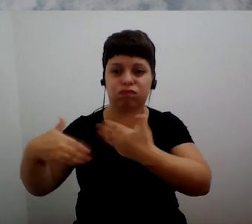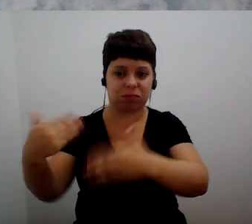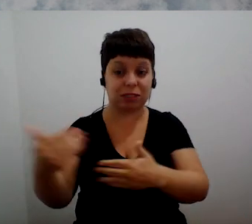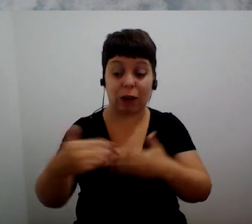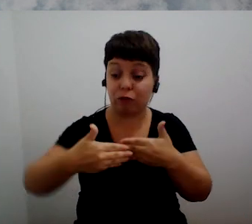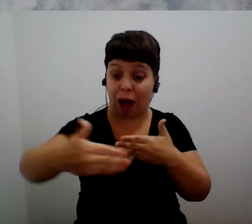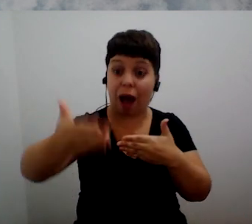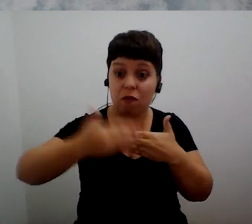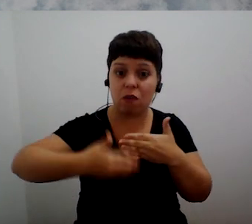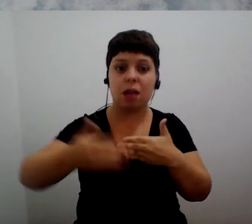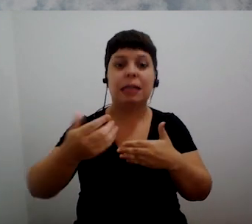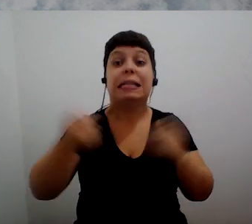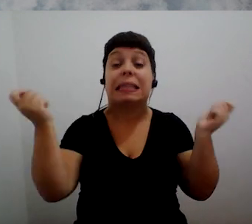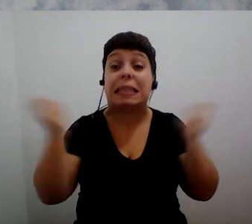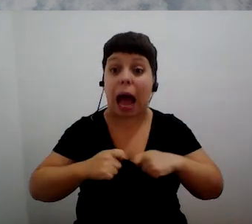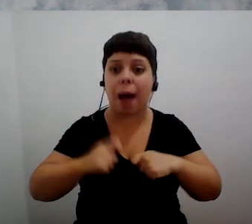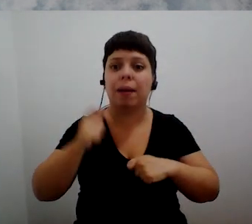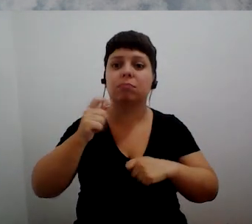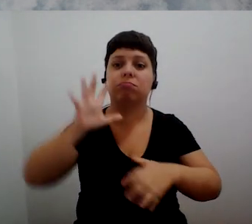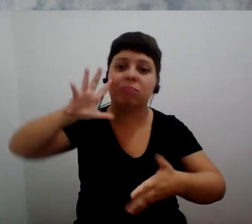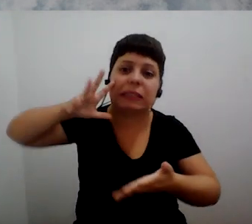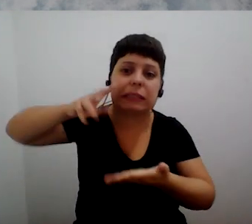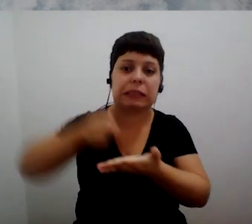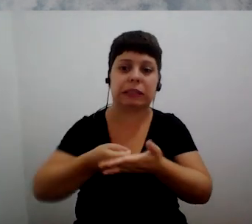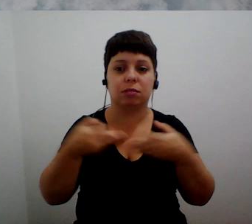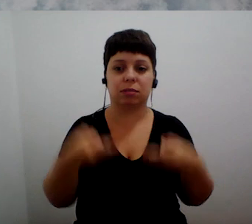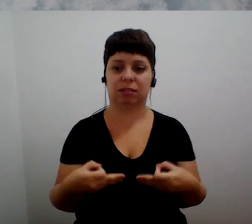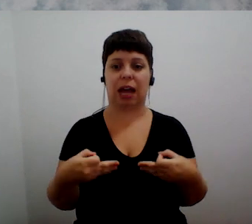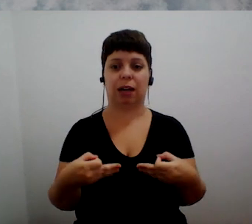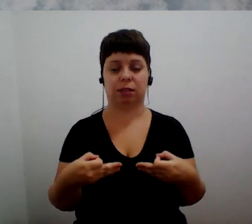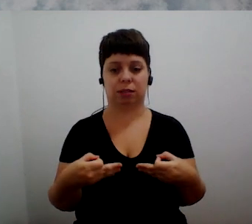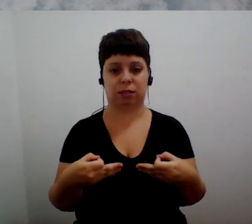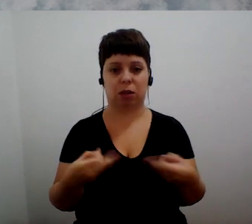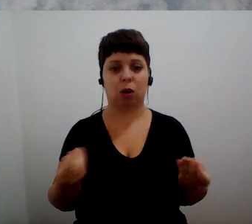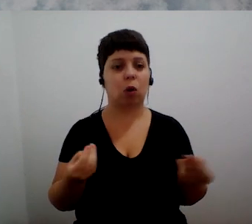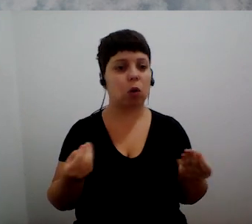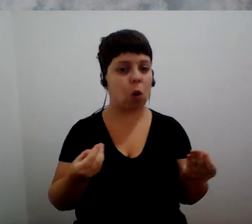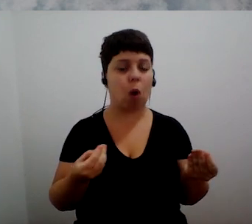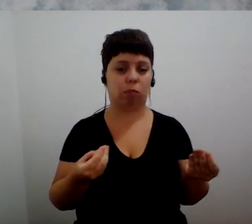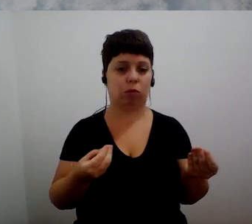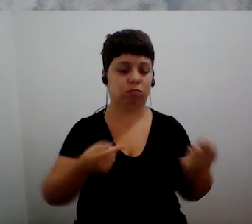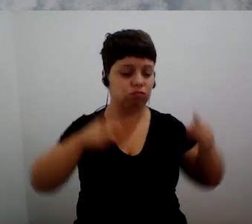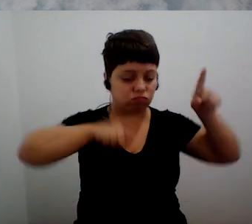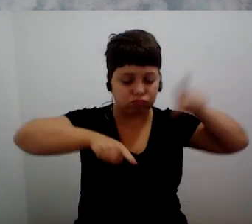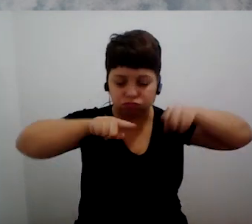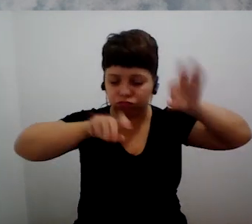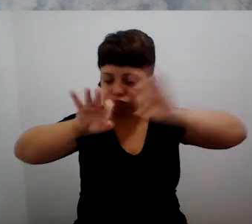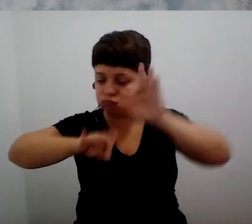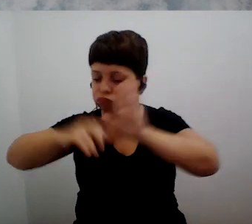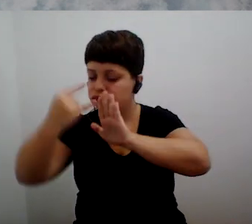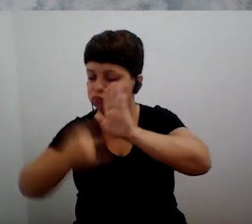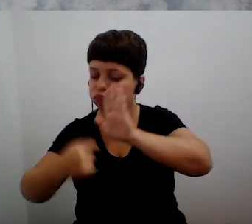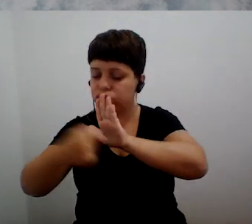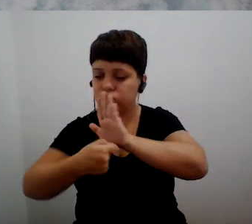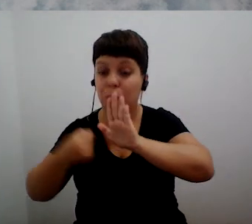decisions on how to manage our ocean better, how to ensure a more sustainable ocean for the future. And protection